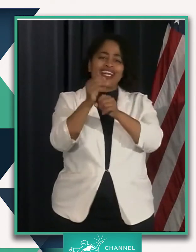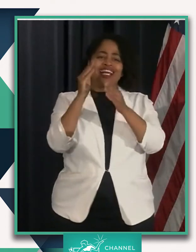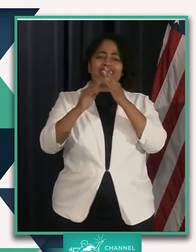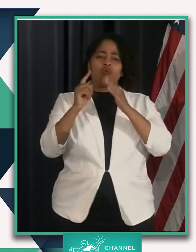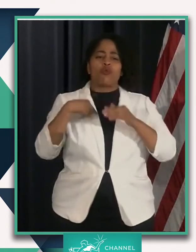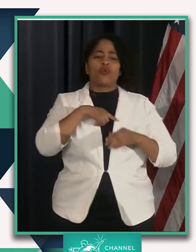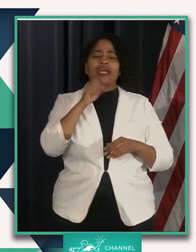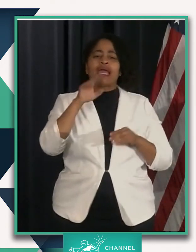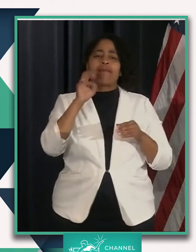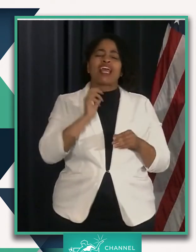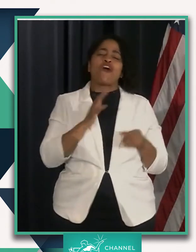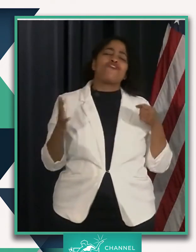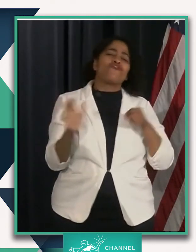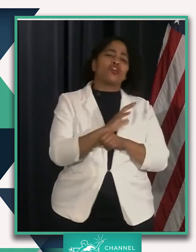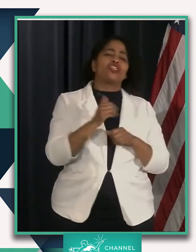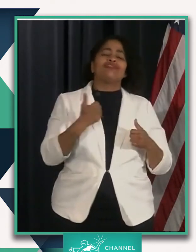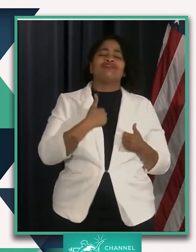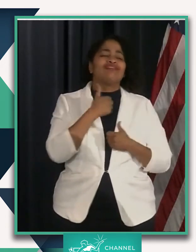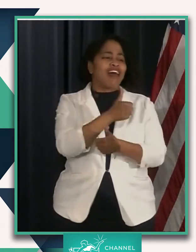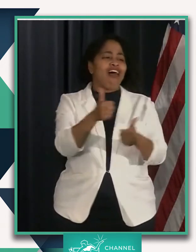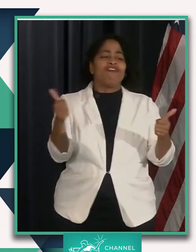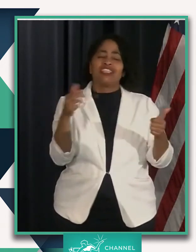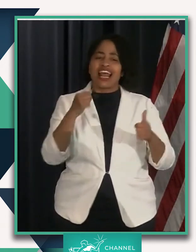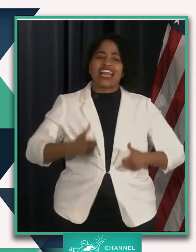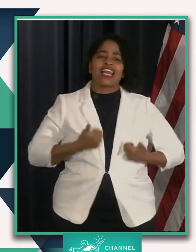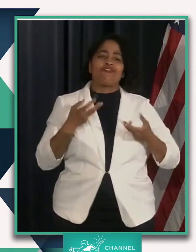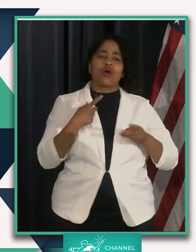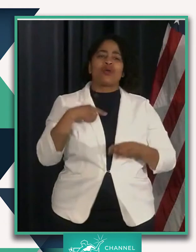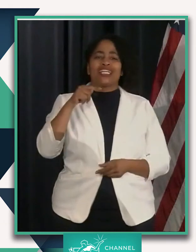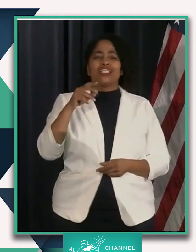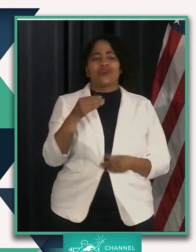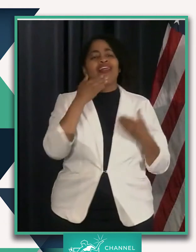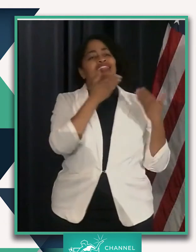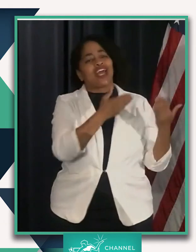selves and live the way that we need to. Thank you.